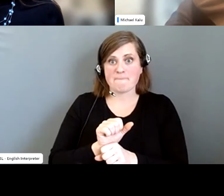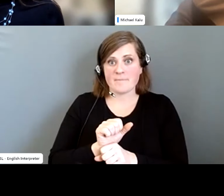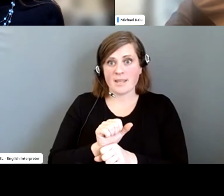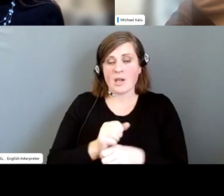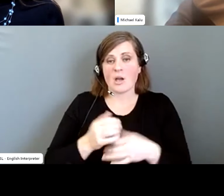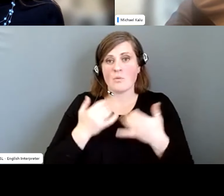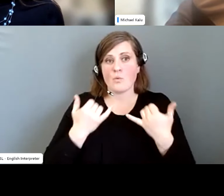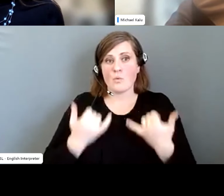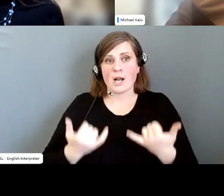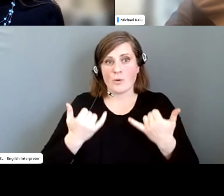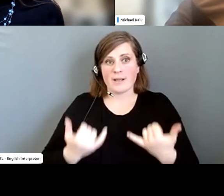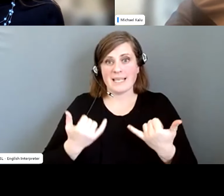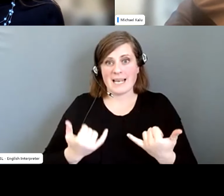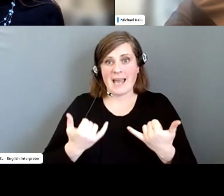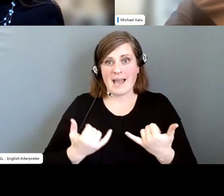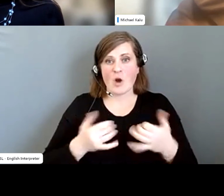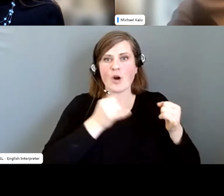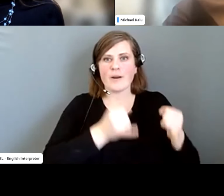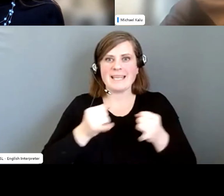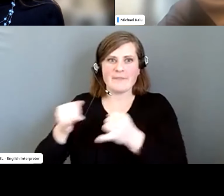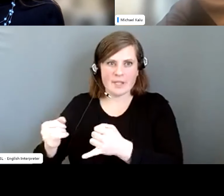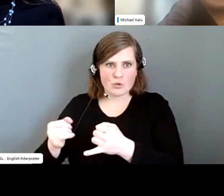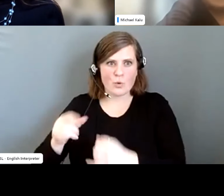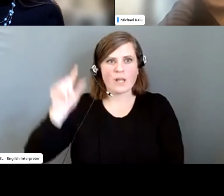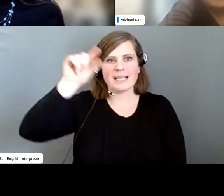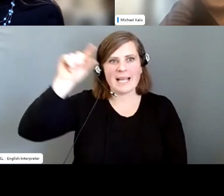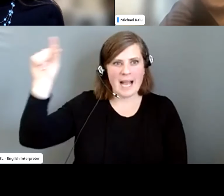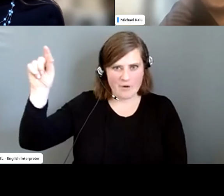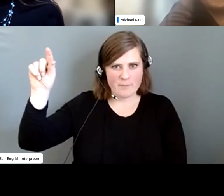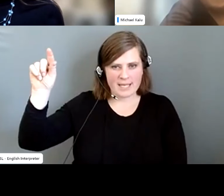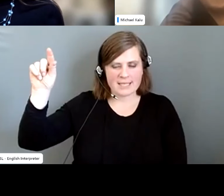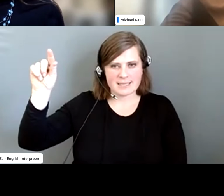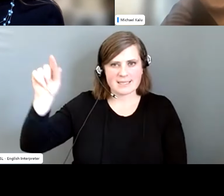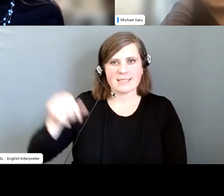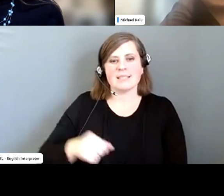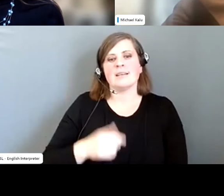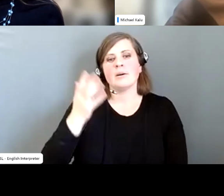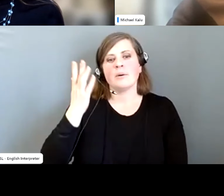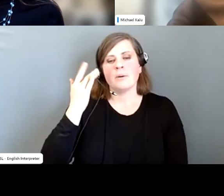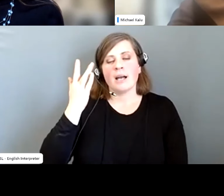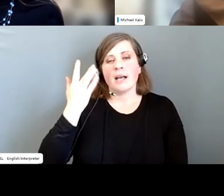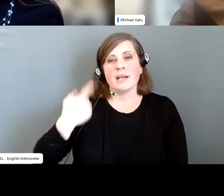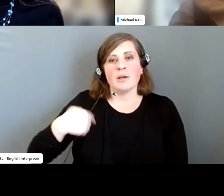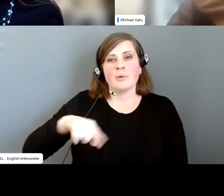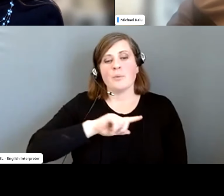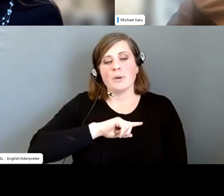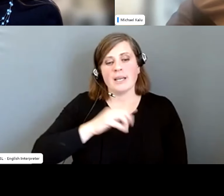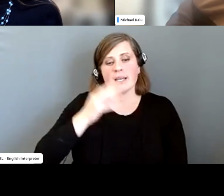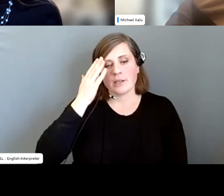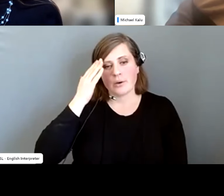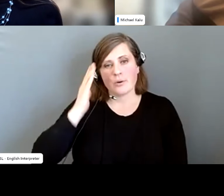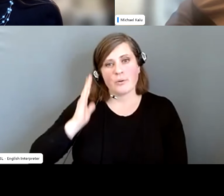currently being done, both by individual and by the government. Because we know before what happened